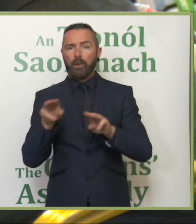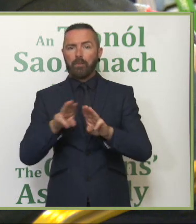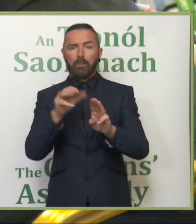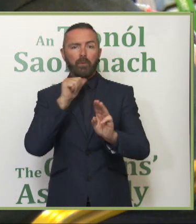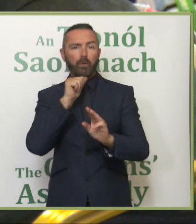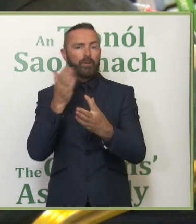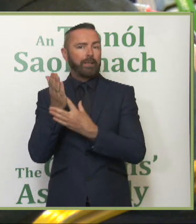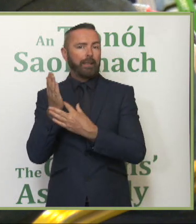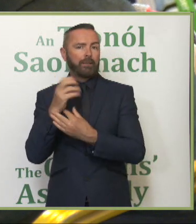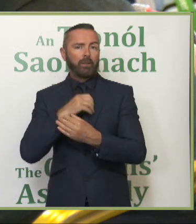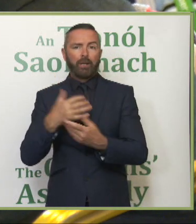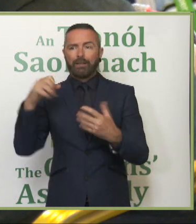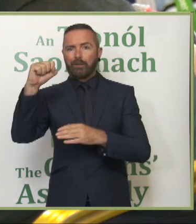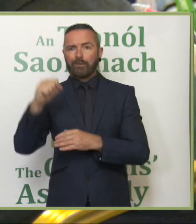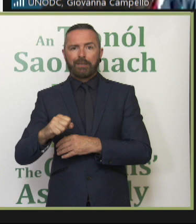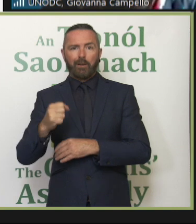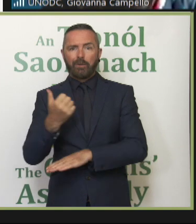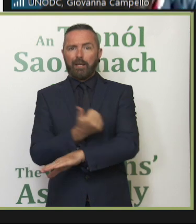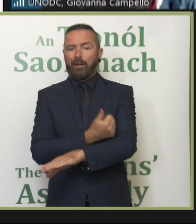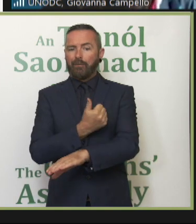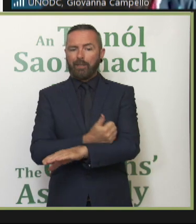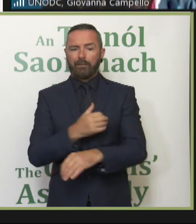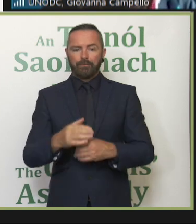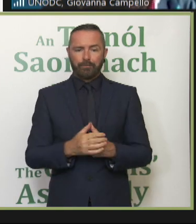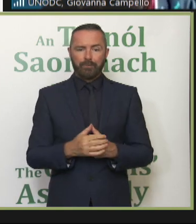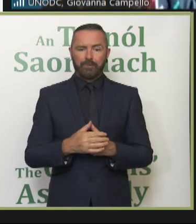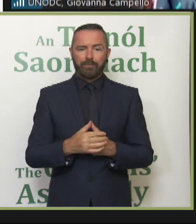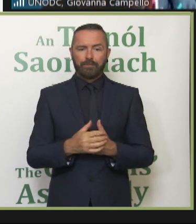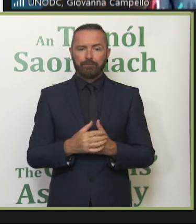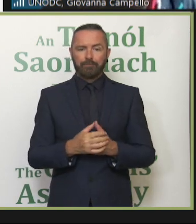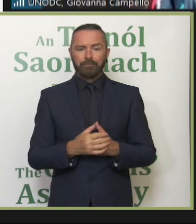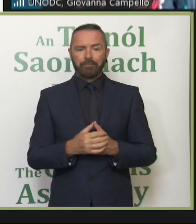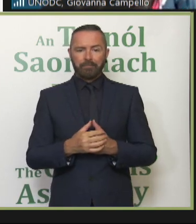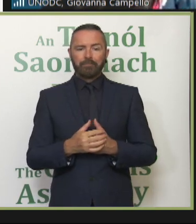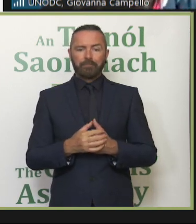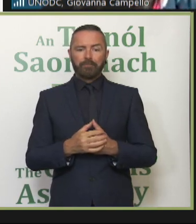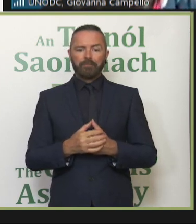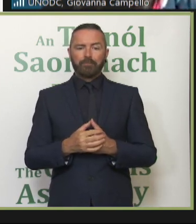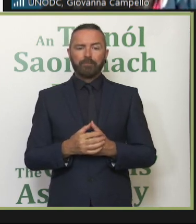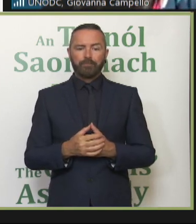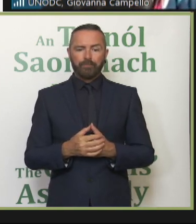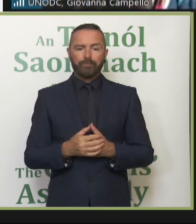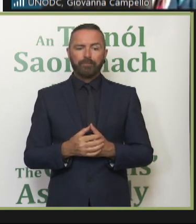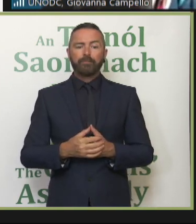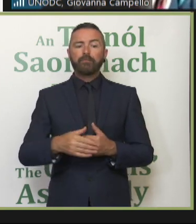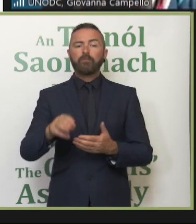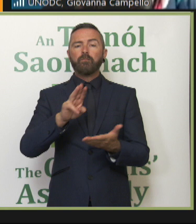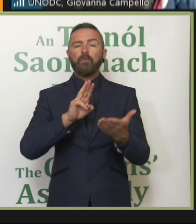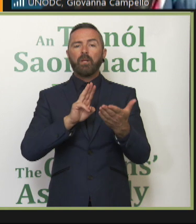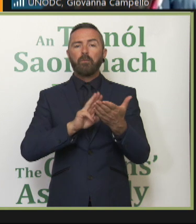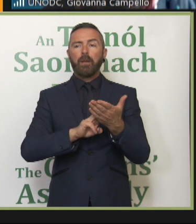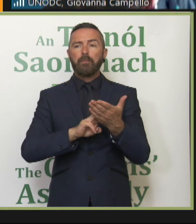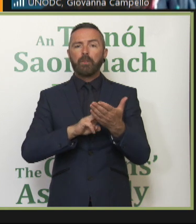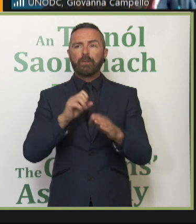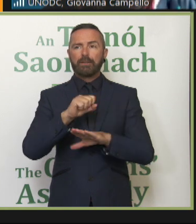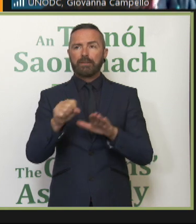the controlled medicines for the management of pain. Now, the member states of the United